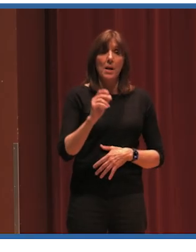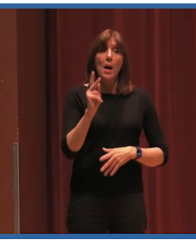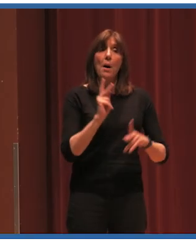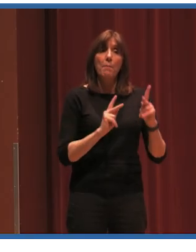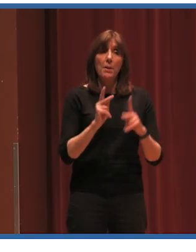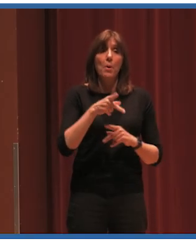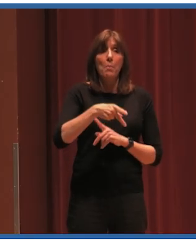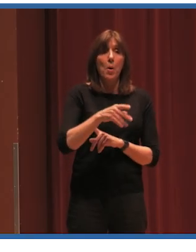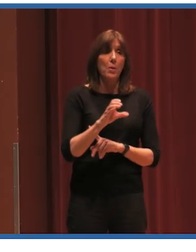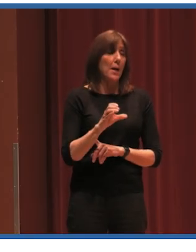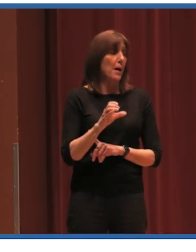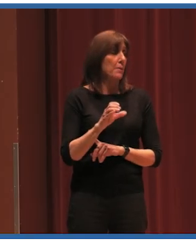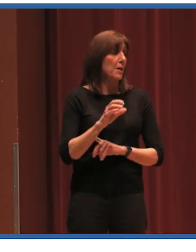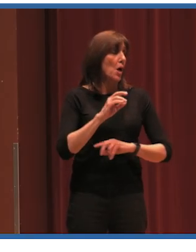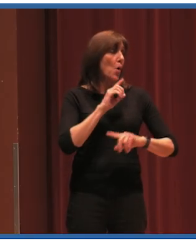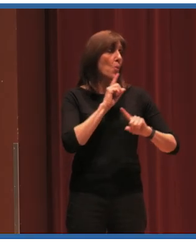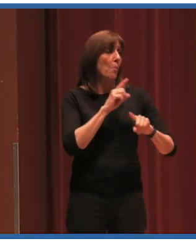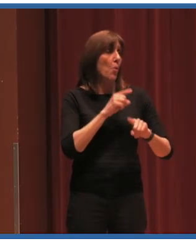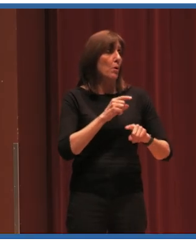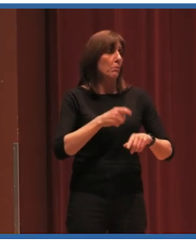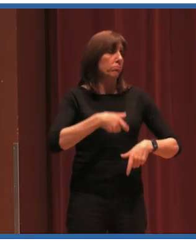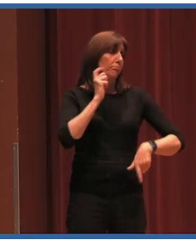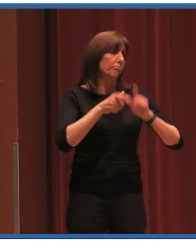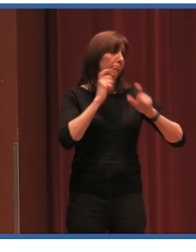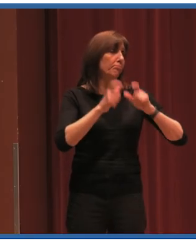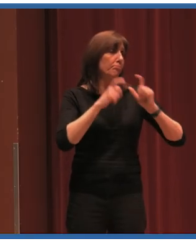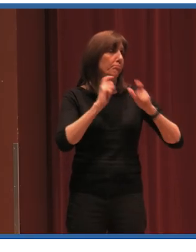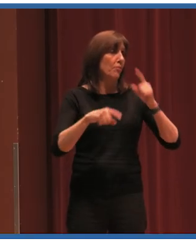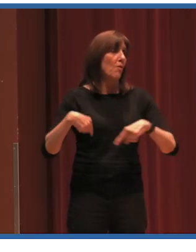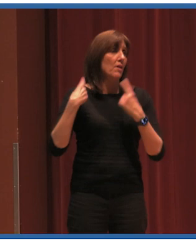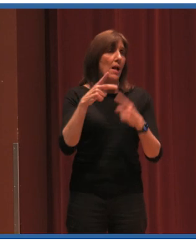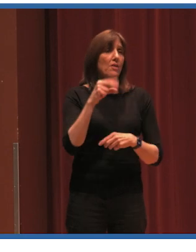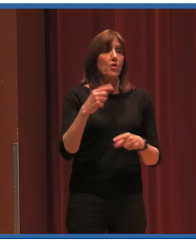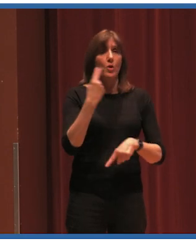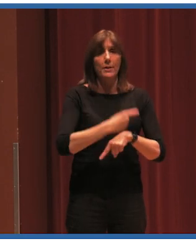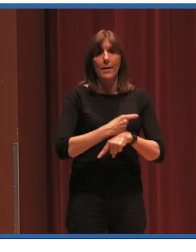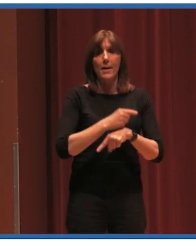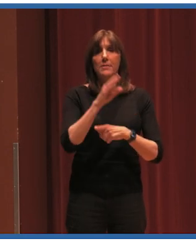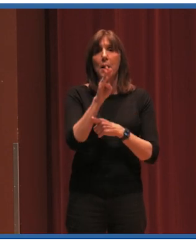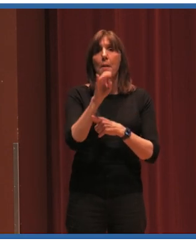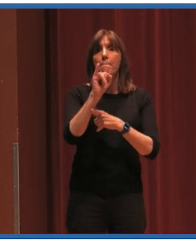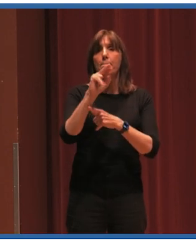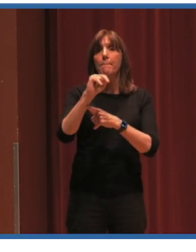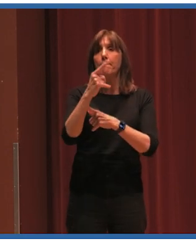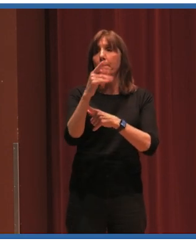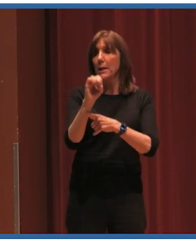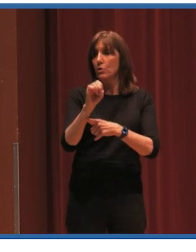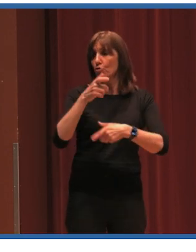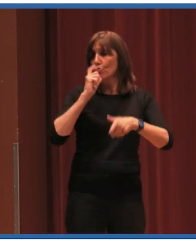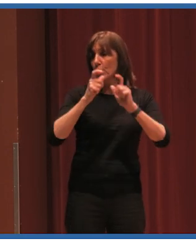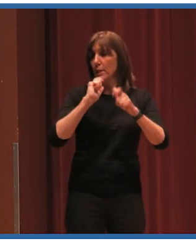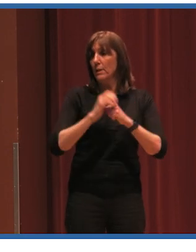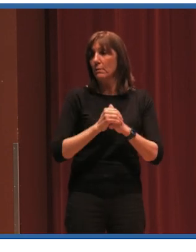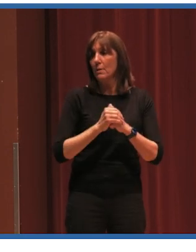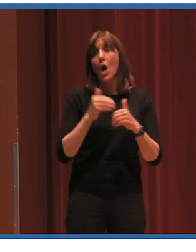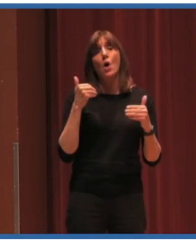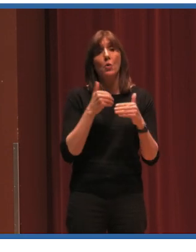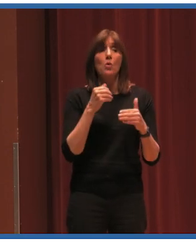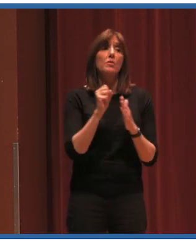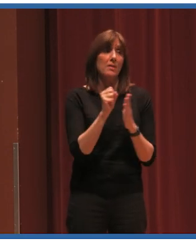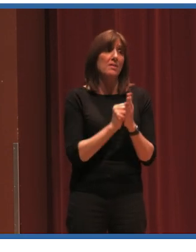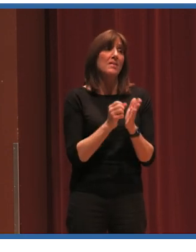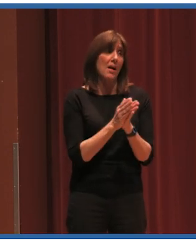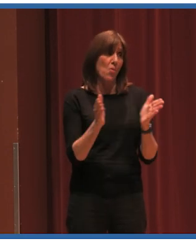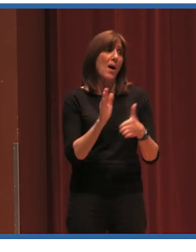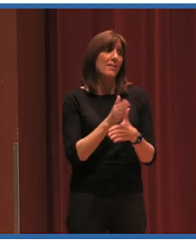Polk County reporting binge drinking in the last 30 days, which is very close to the statewide average, which you can see is much higher than the